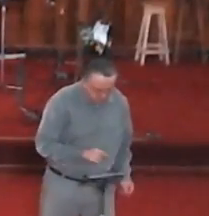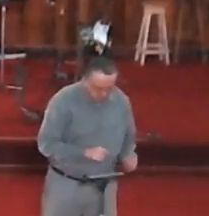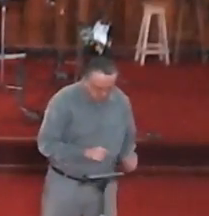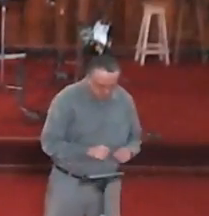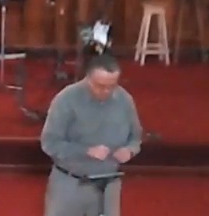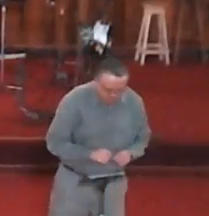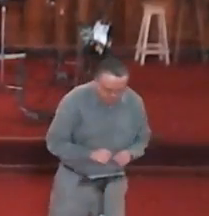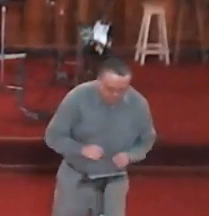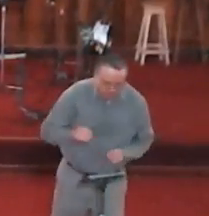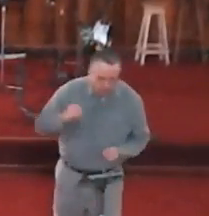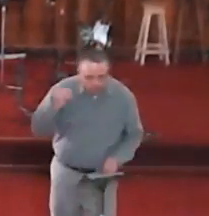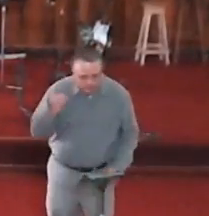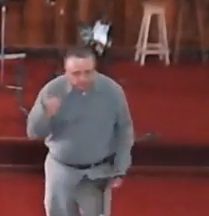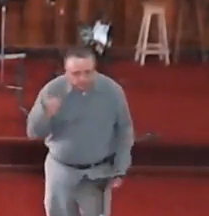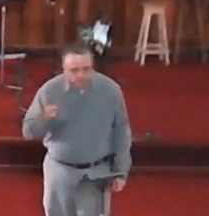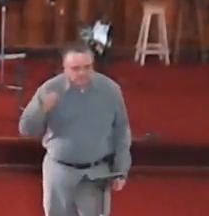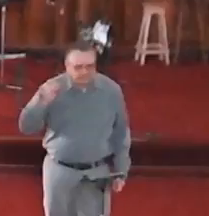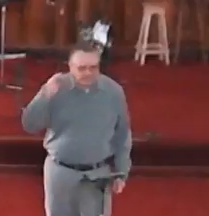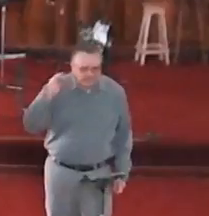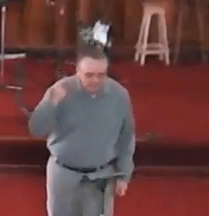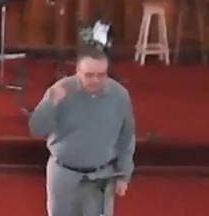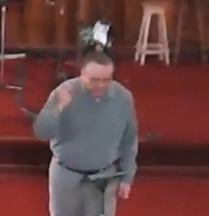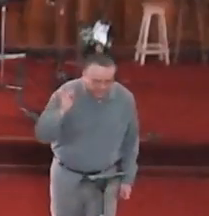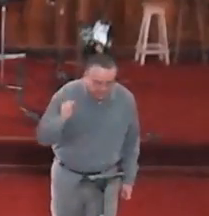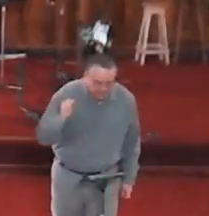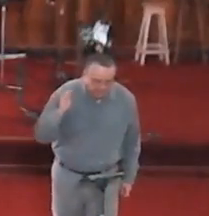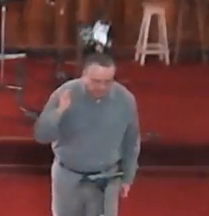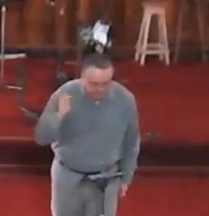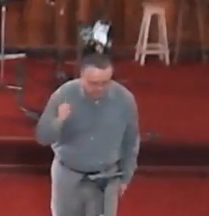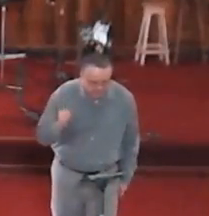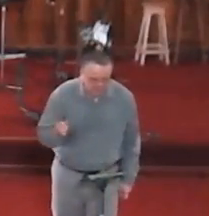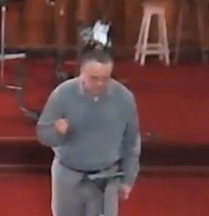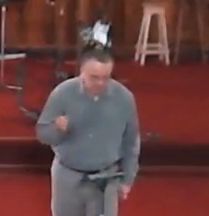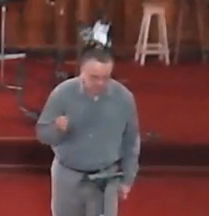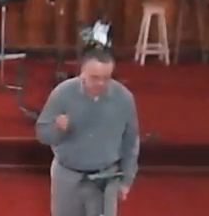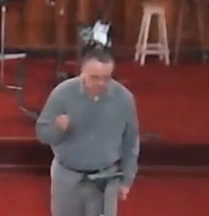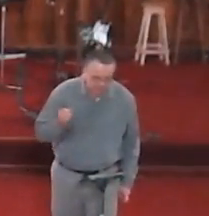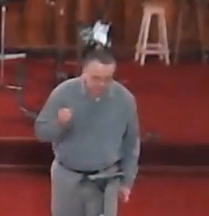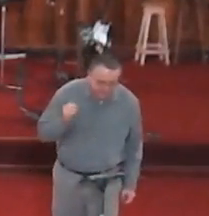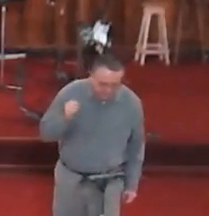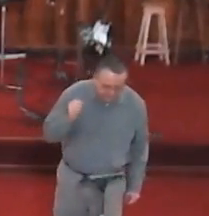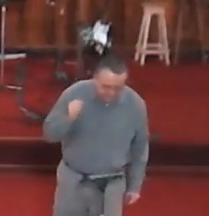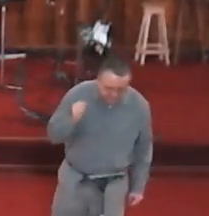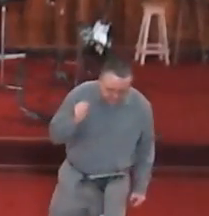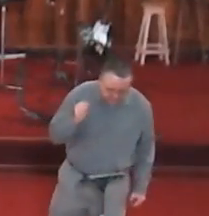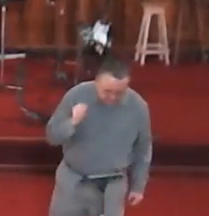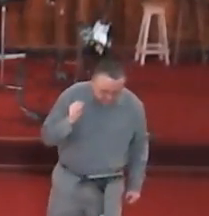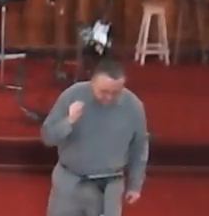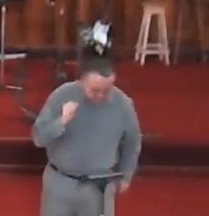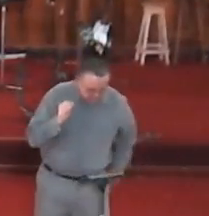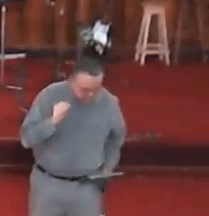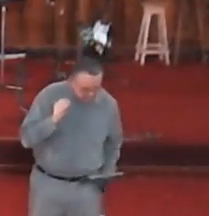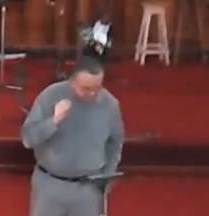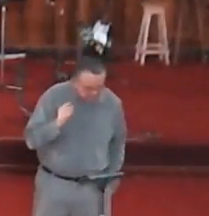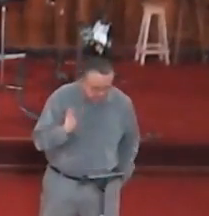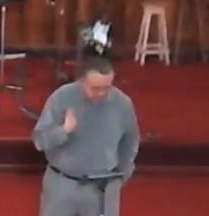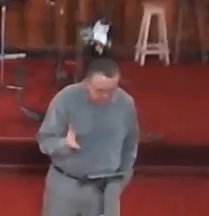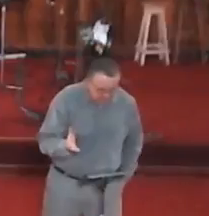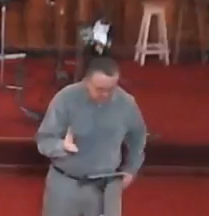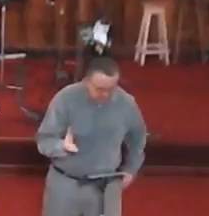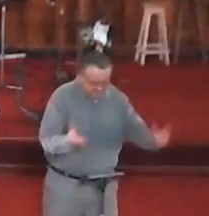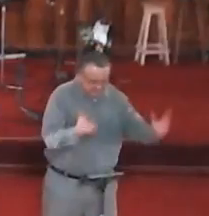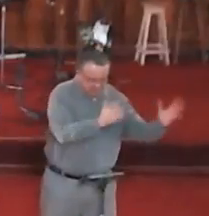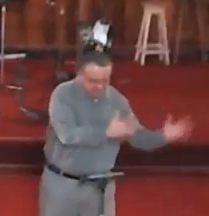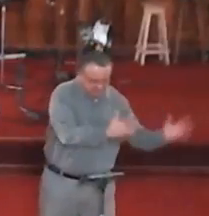30:39, muy famoso, dice: hoy pongo el cielo y la tierra por testigos de que te he dado a